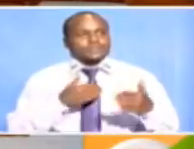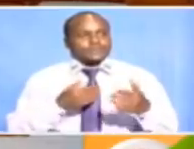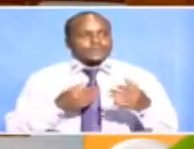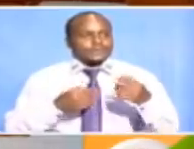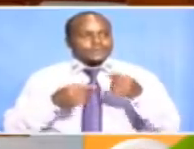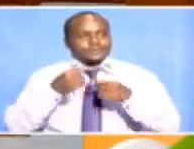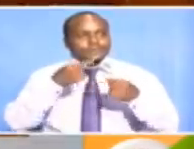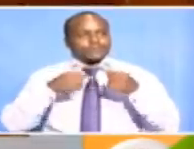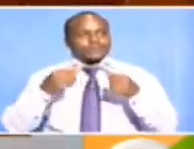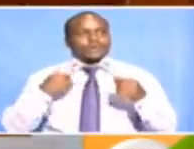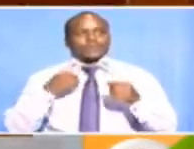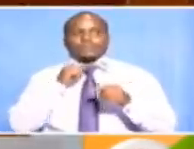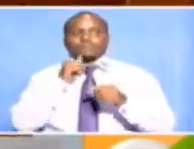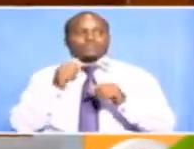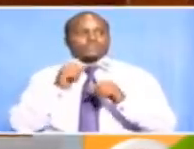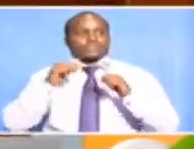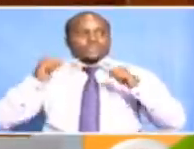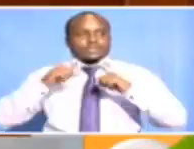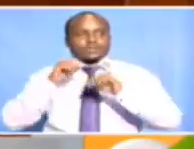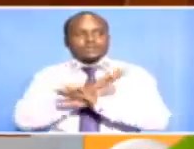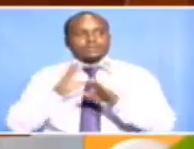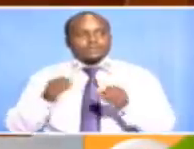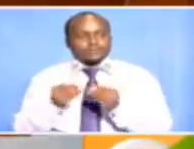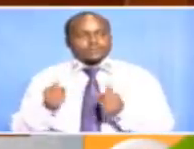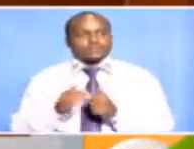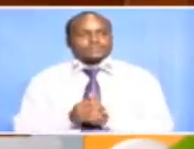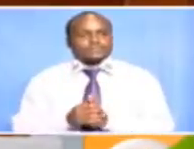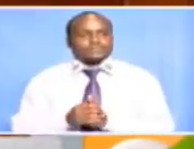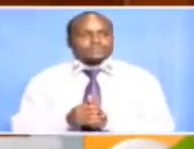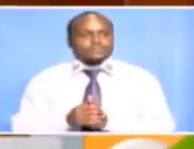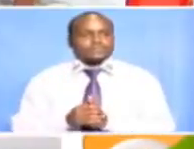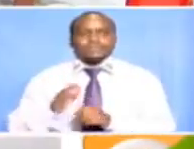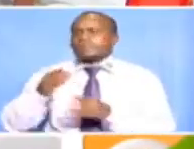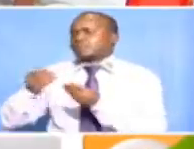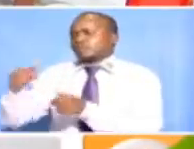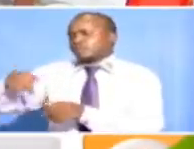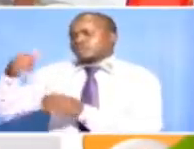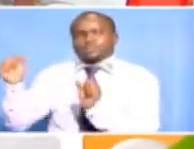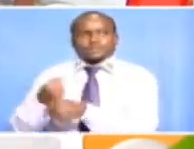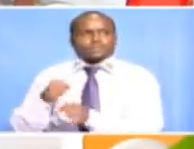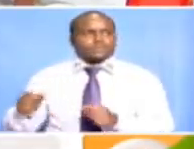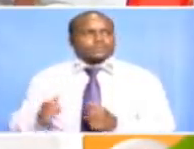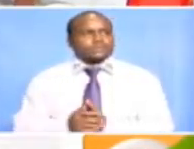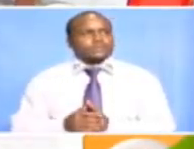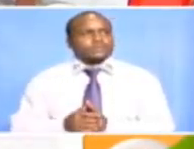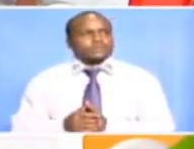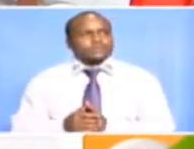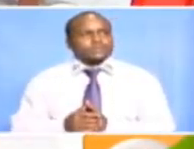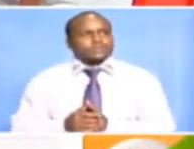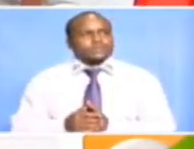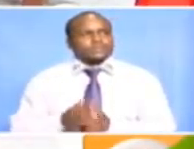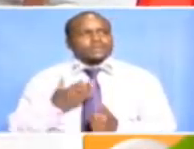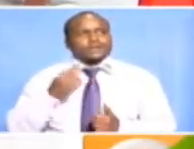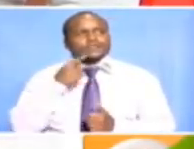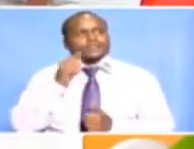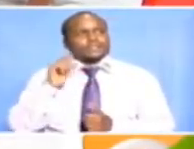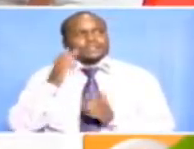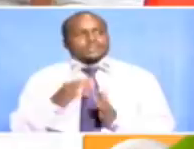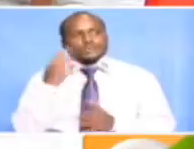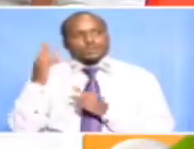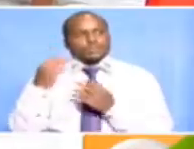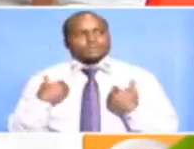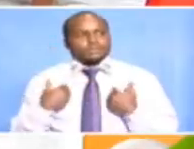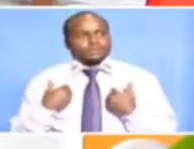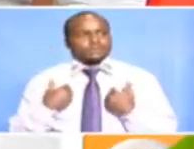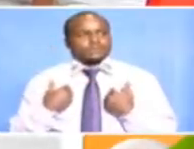agreed on permanent solutions to this crisis at Pumwani. But you know we're not going to solve that tonight. We won't solve it, but I want to tell Kenyans who have hoped in me, the people,